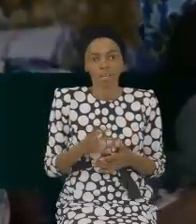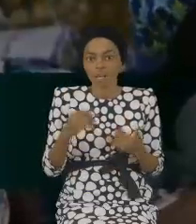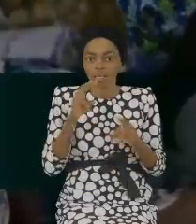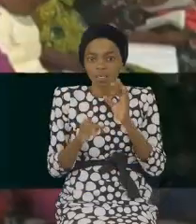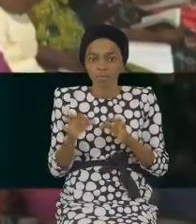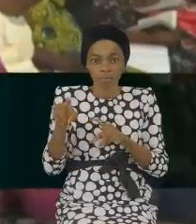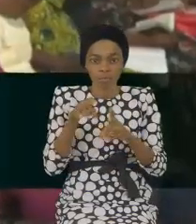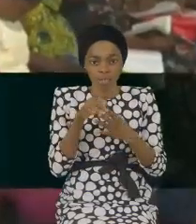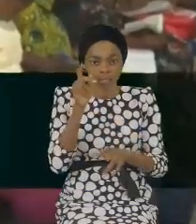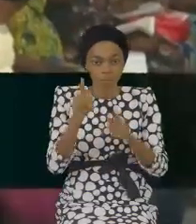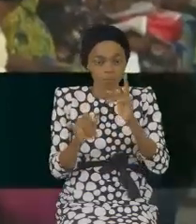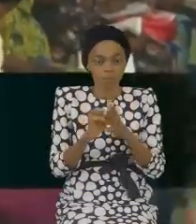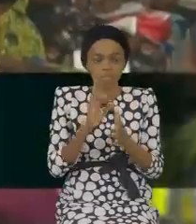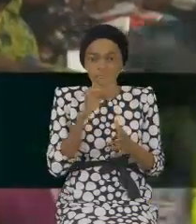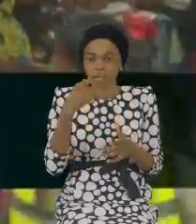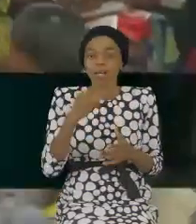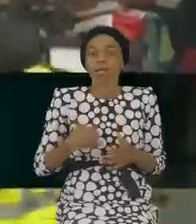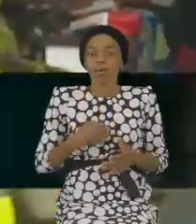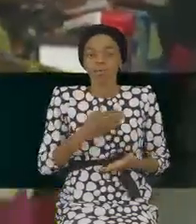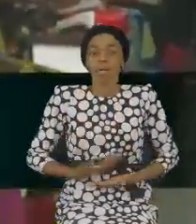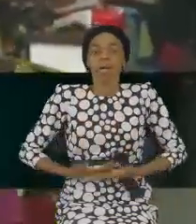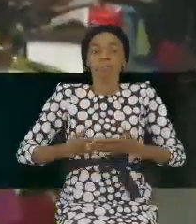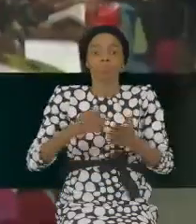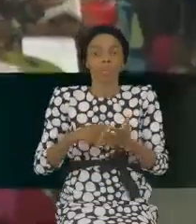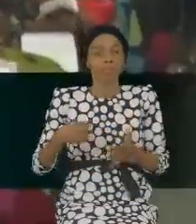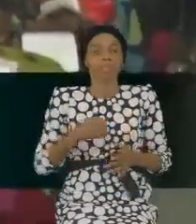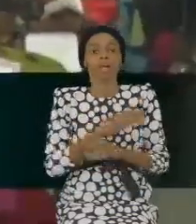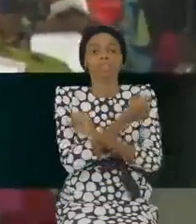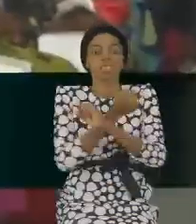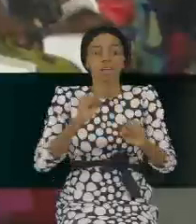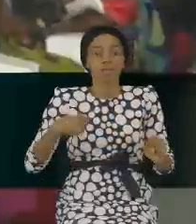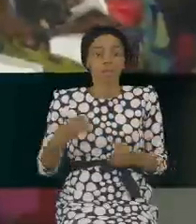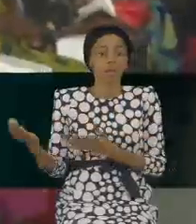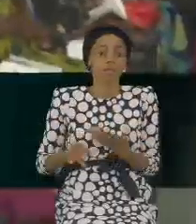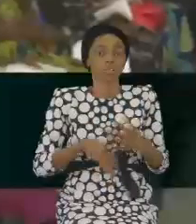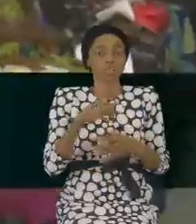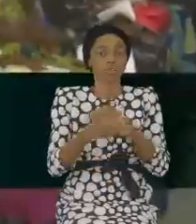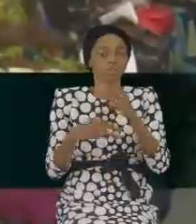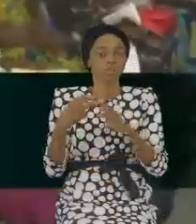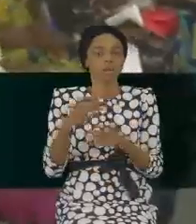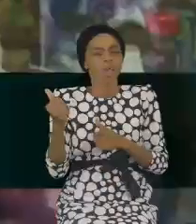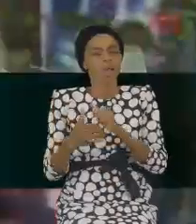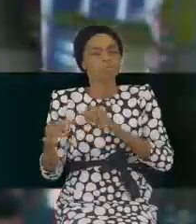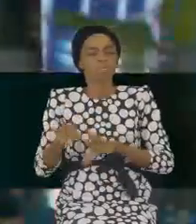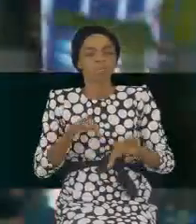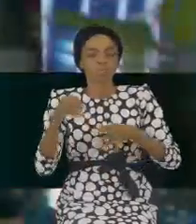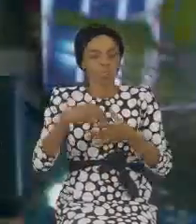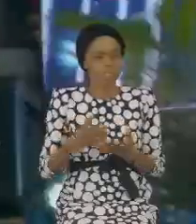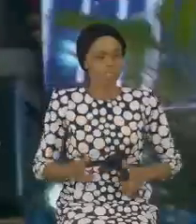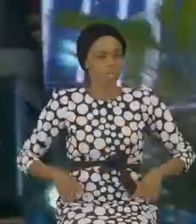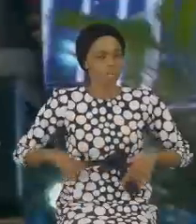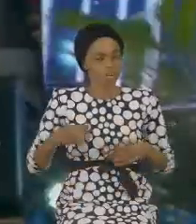they are born again and they are saved and they are called out of the world, and everything they do in their practice, everything they do in